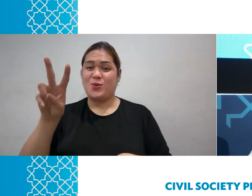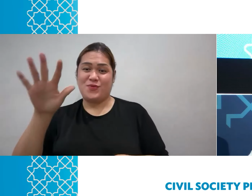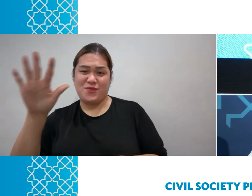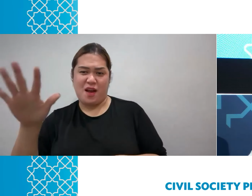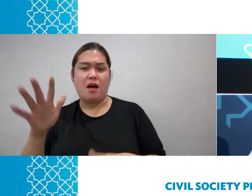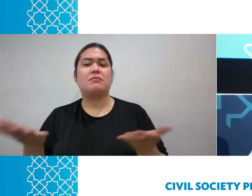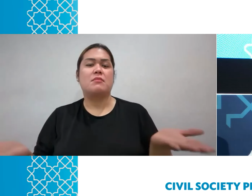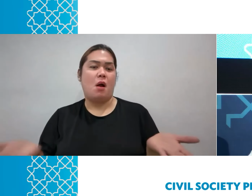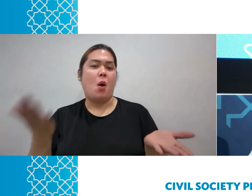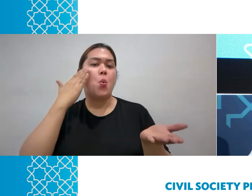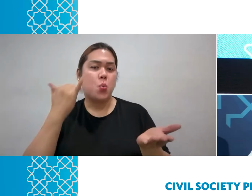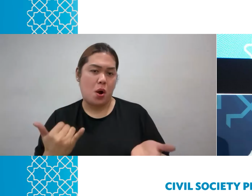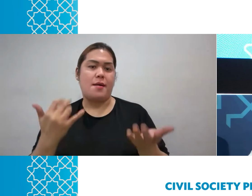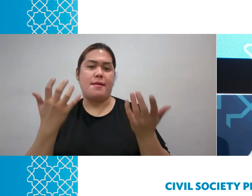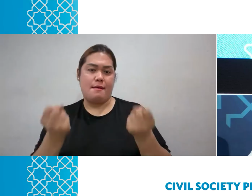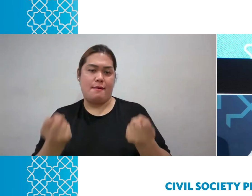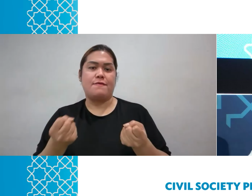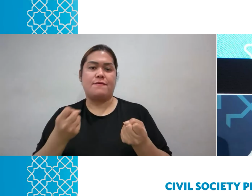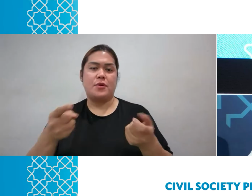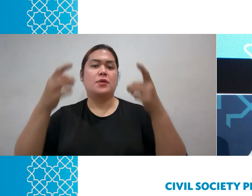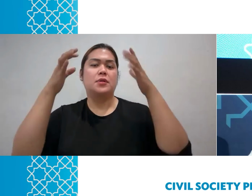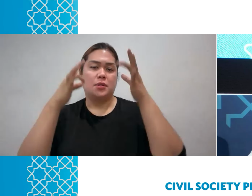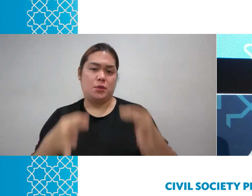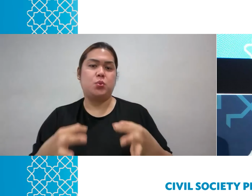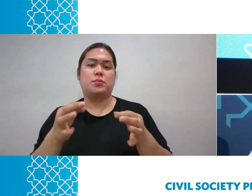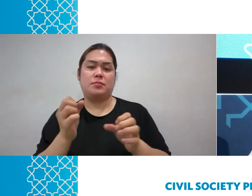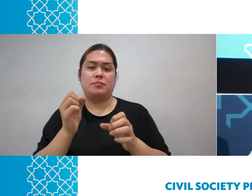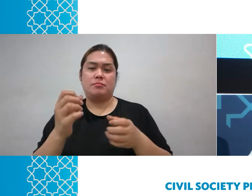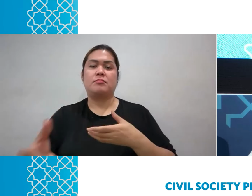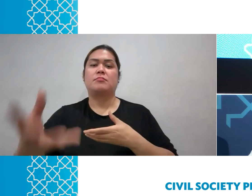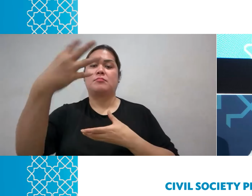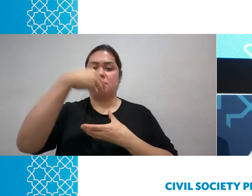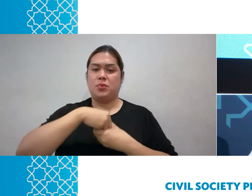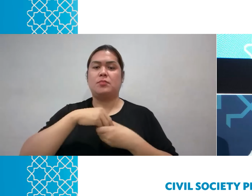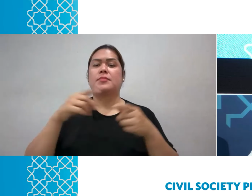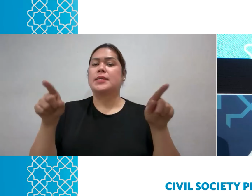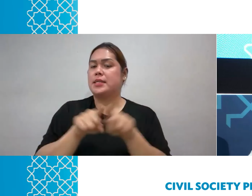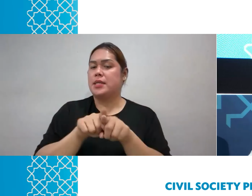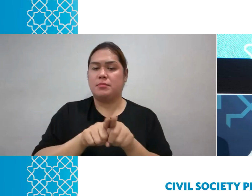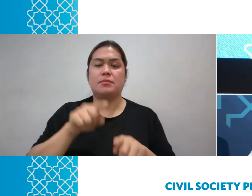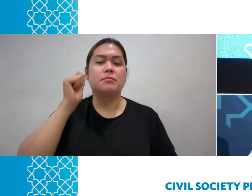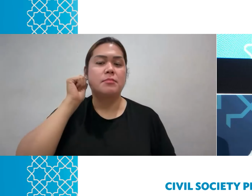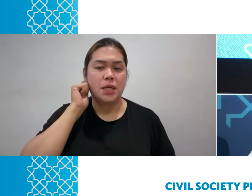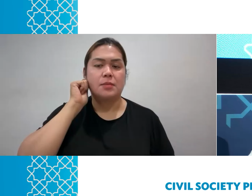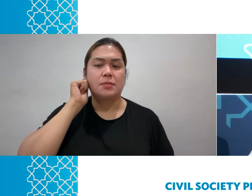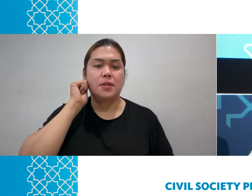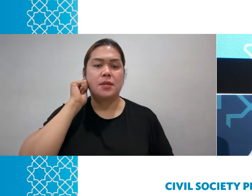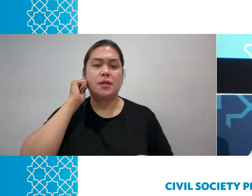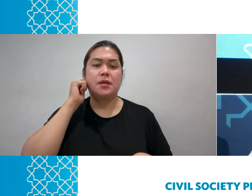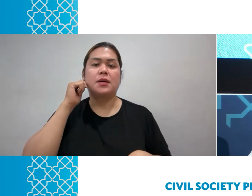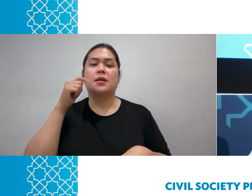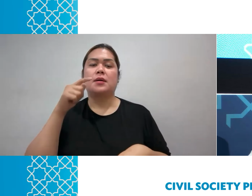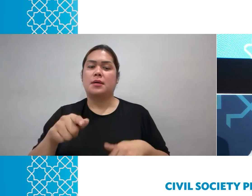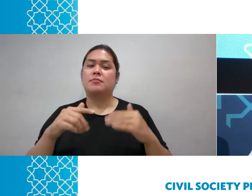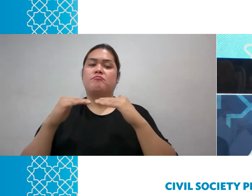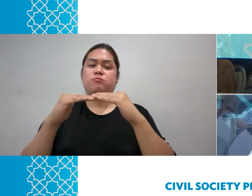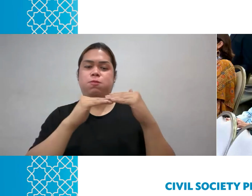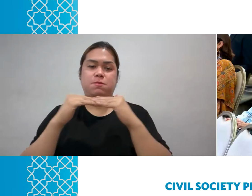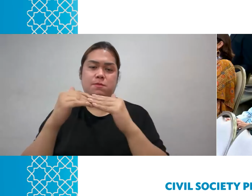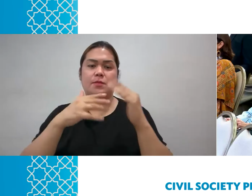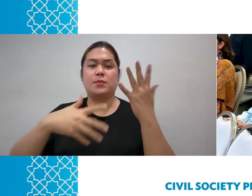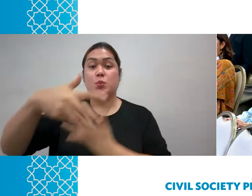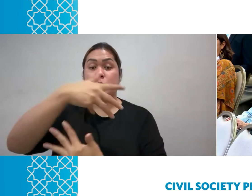their say in the decision making. And yes, women bear the burden of socioeconomic challenges. So yes, if we empower them,